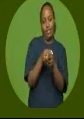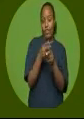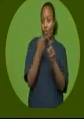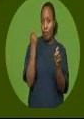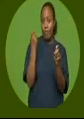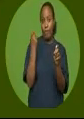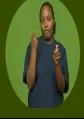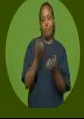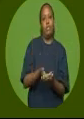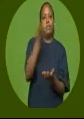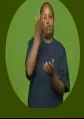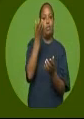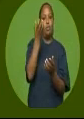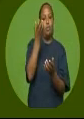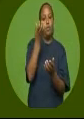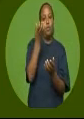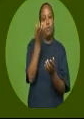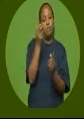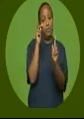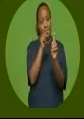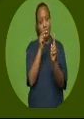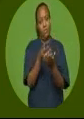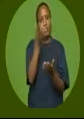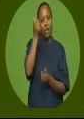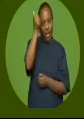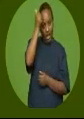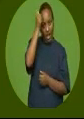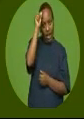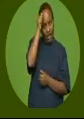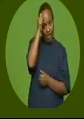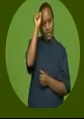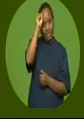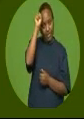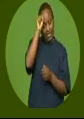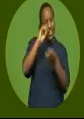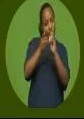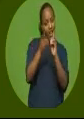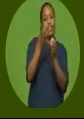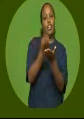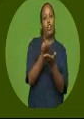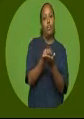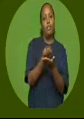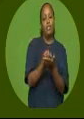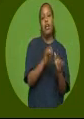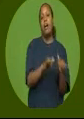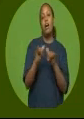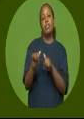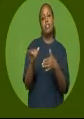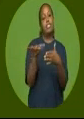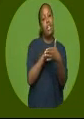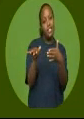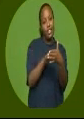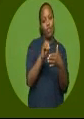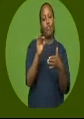From the perspective of wealth, Adam Smith has defined economics as